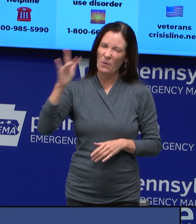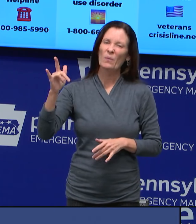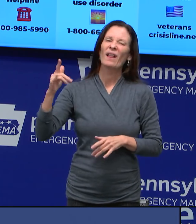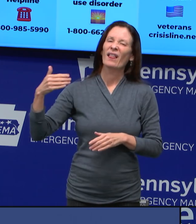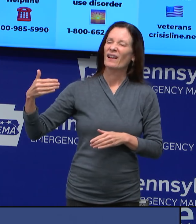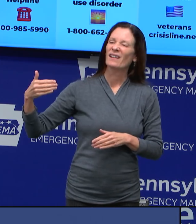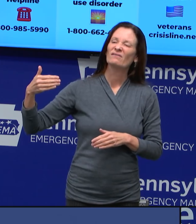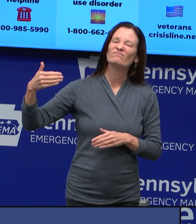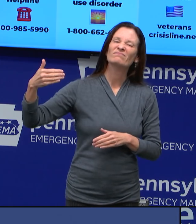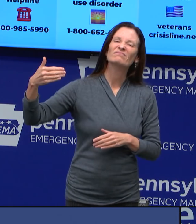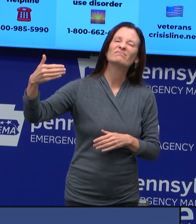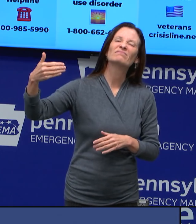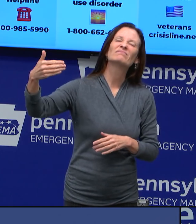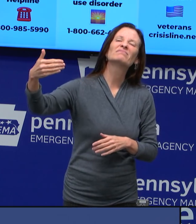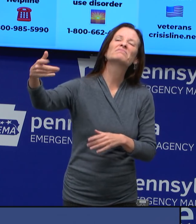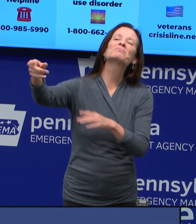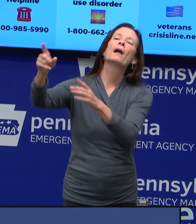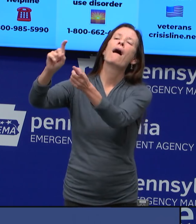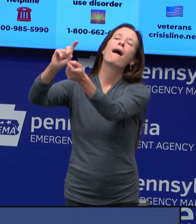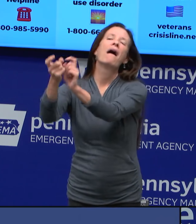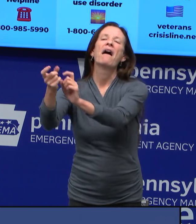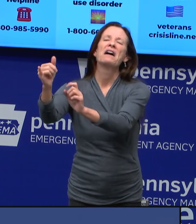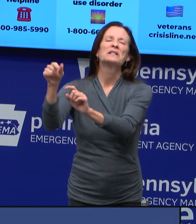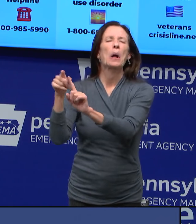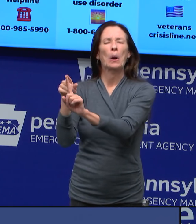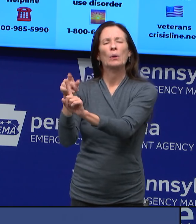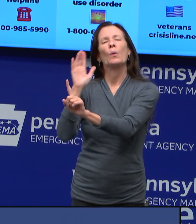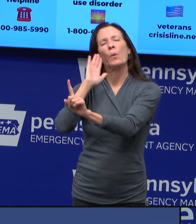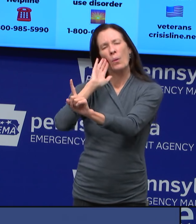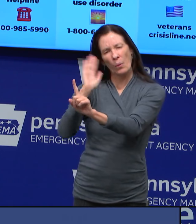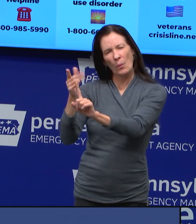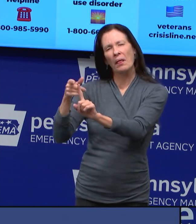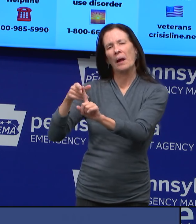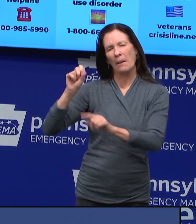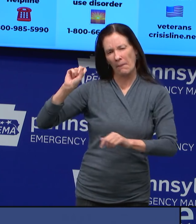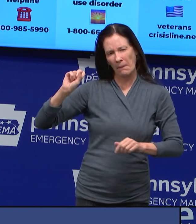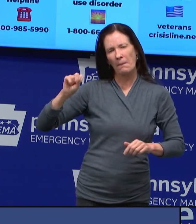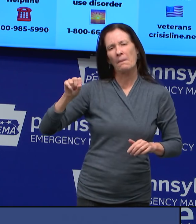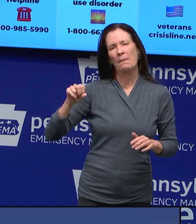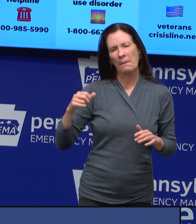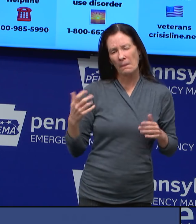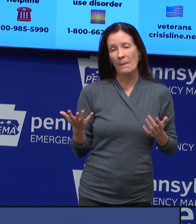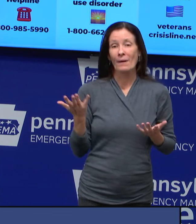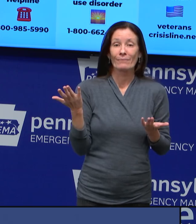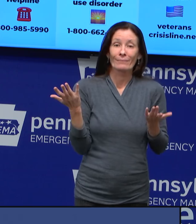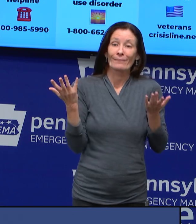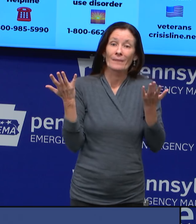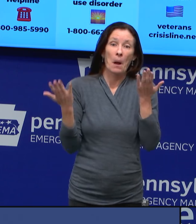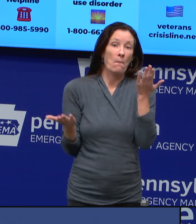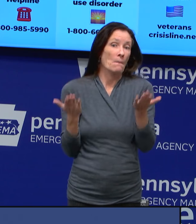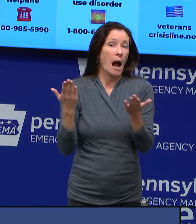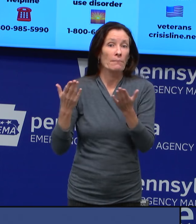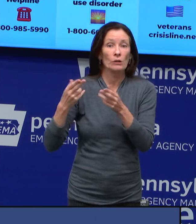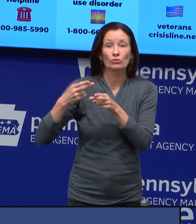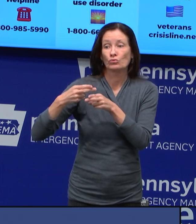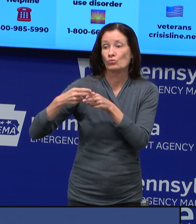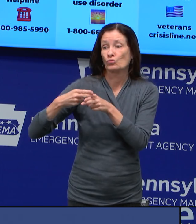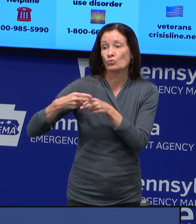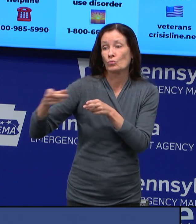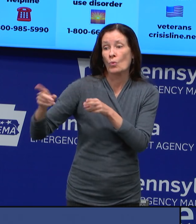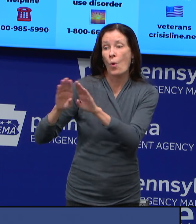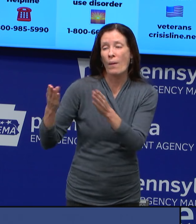there. I know that things could go quicker, but we want to be accurate, and we want to be safe, and that's better than just being